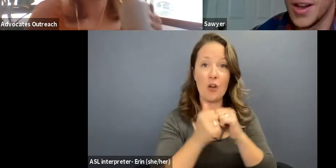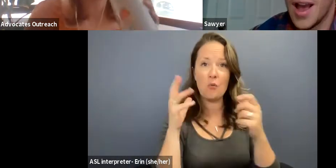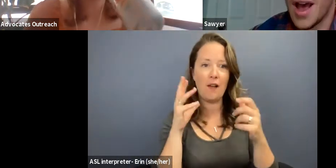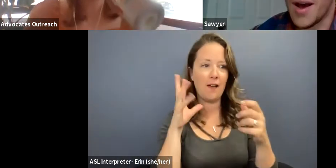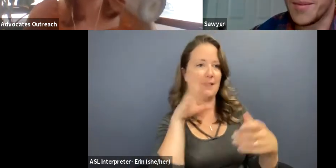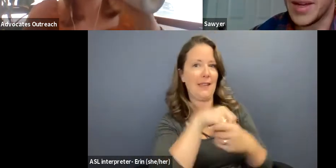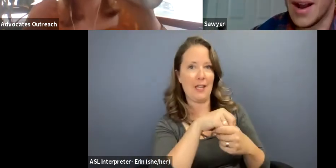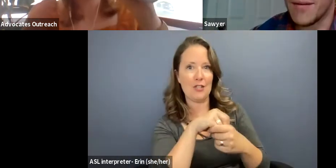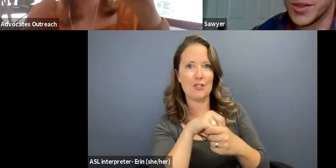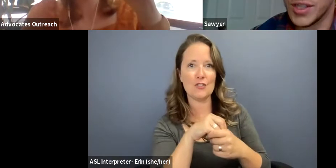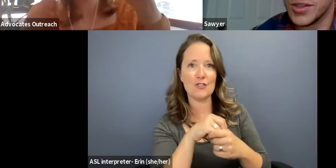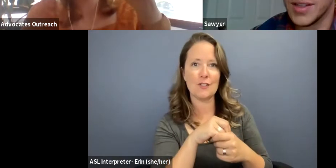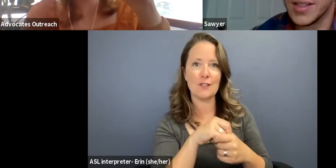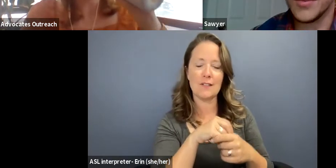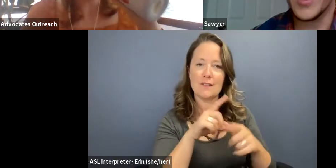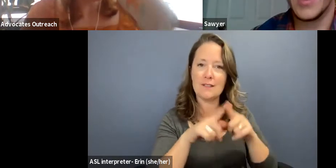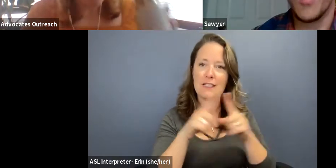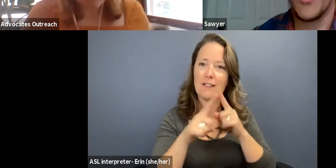Right.